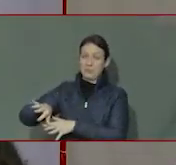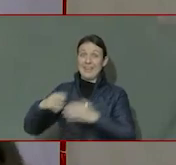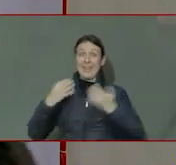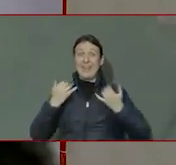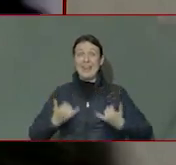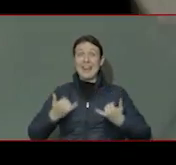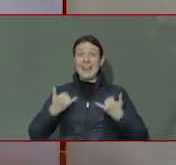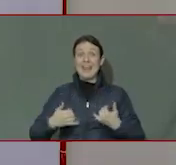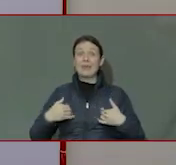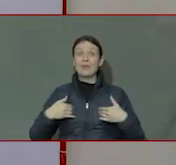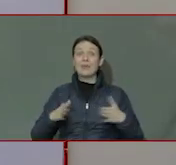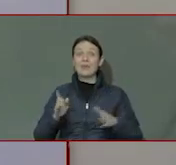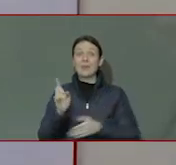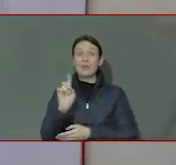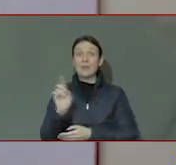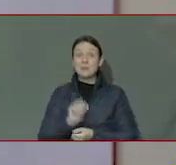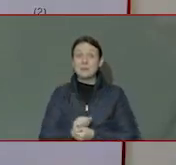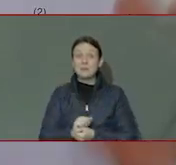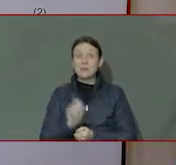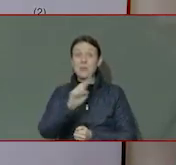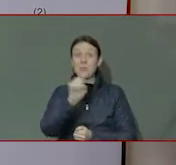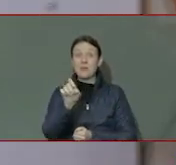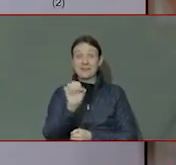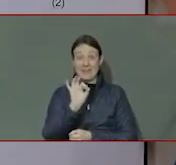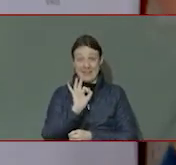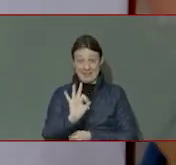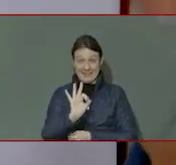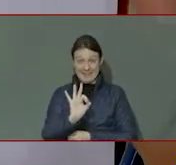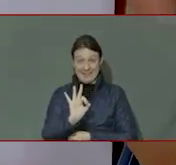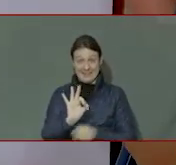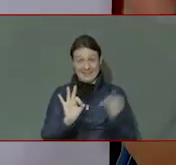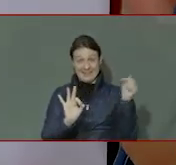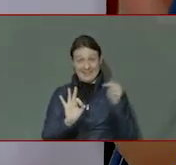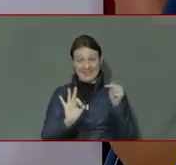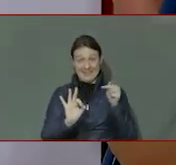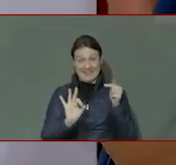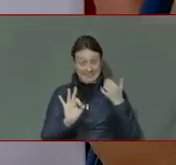with is question 3.